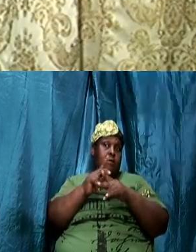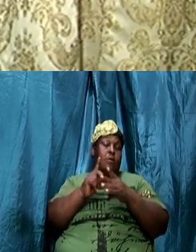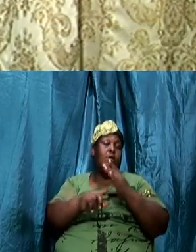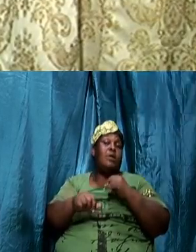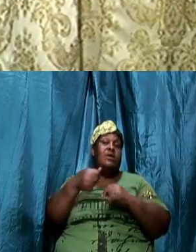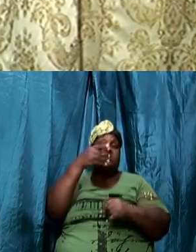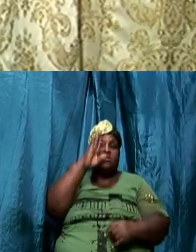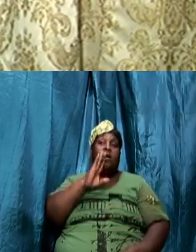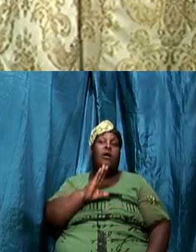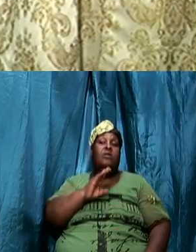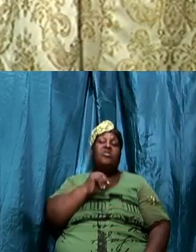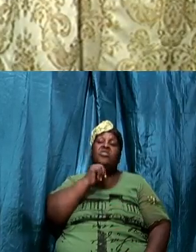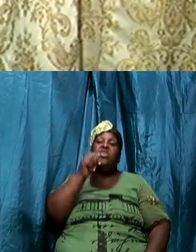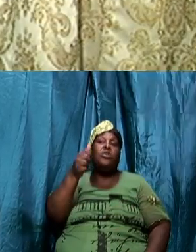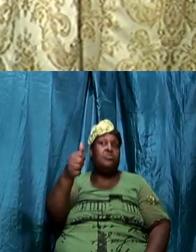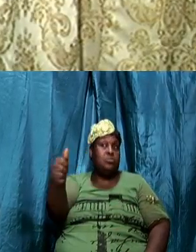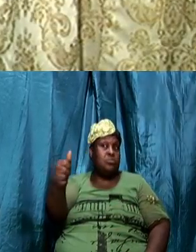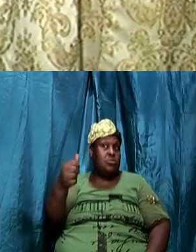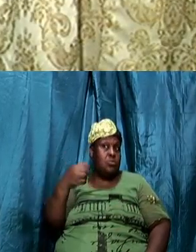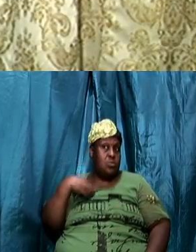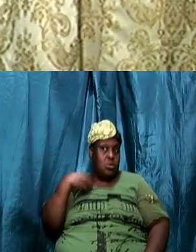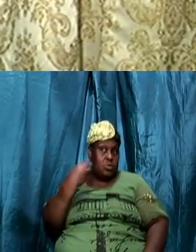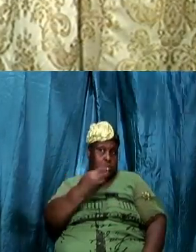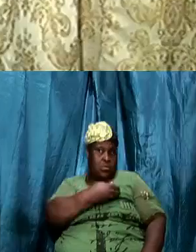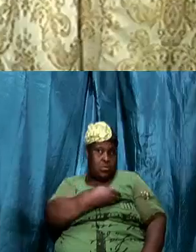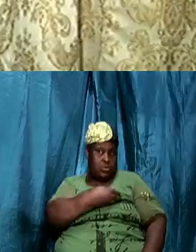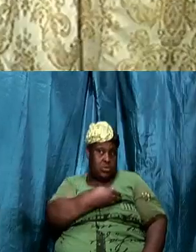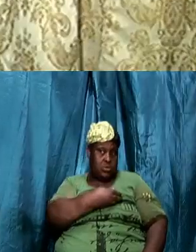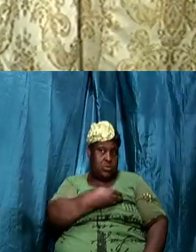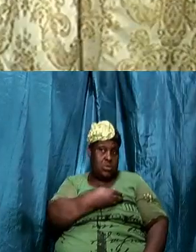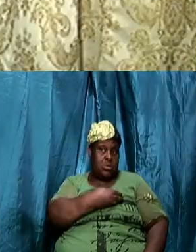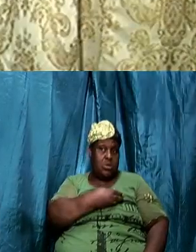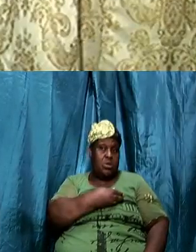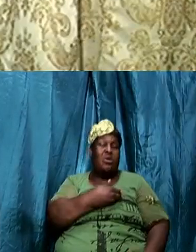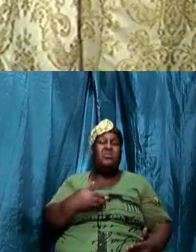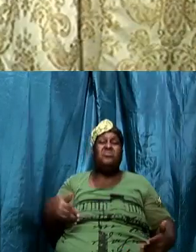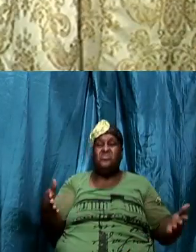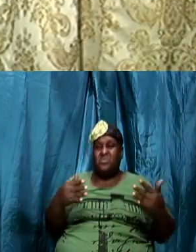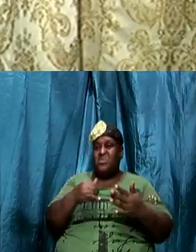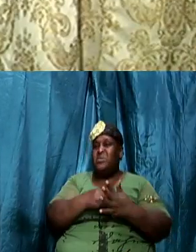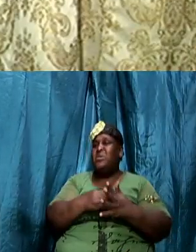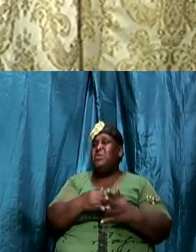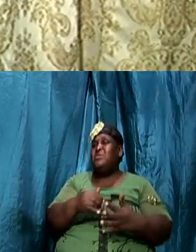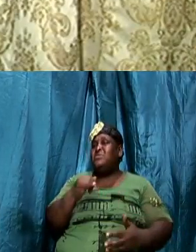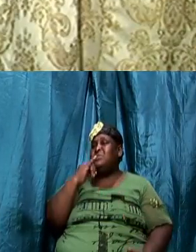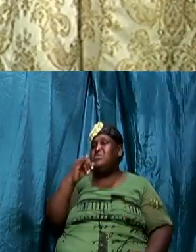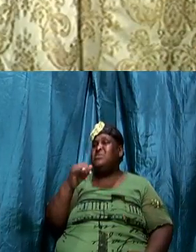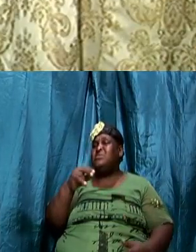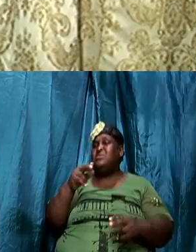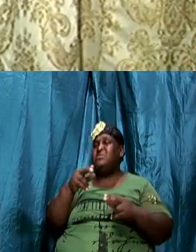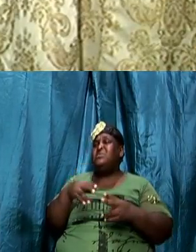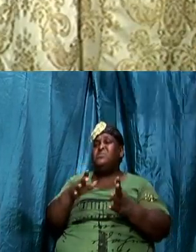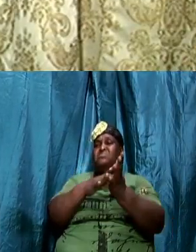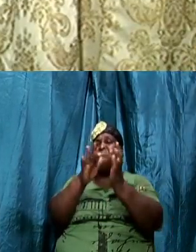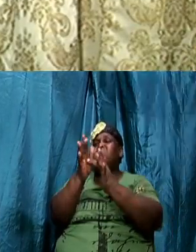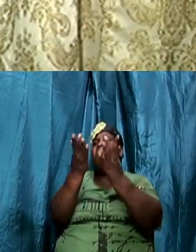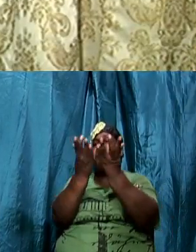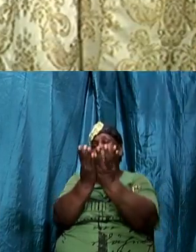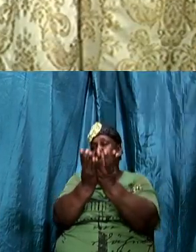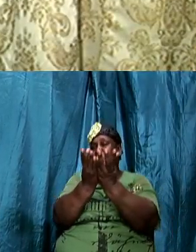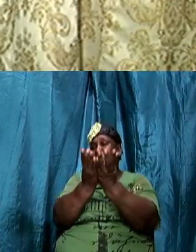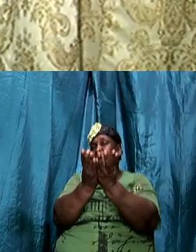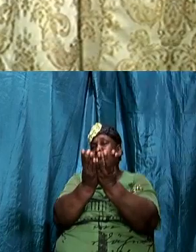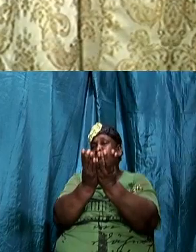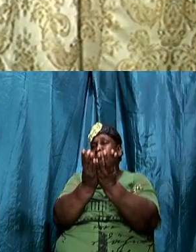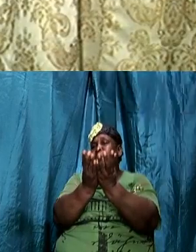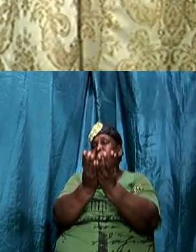disown us. So here it was in the book of Numbers, chapter 22.